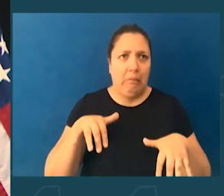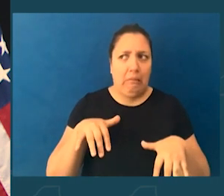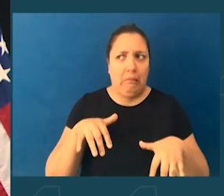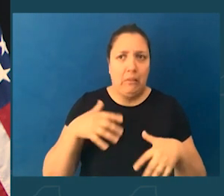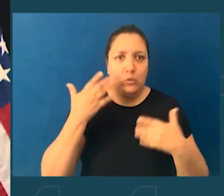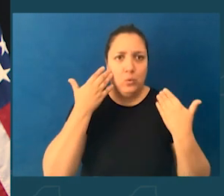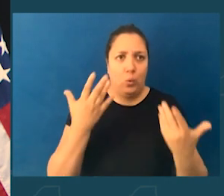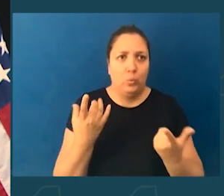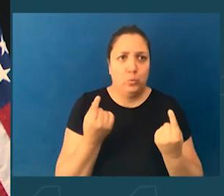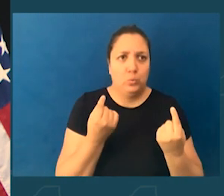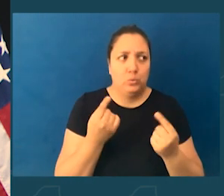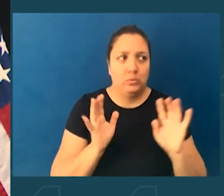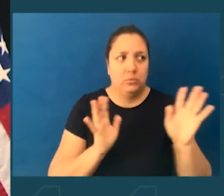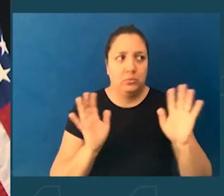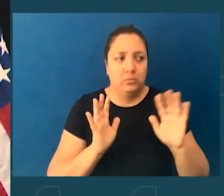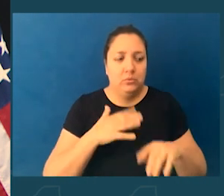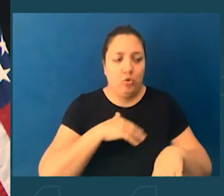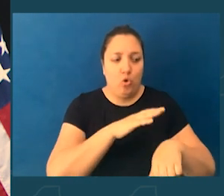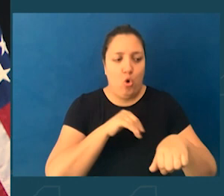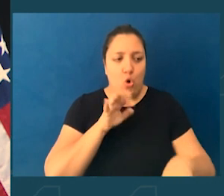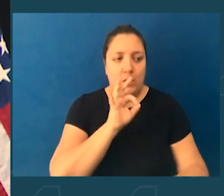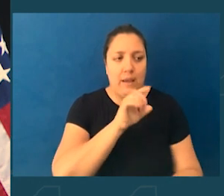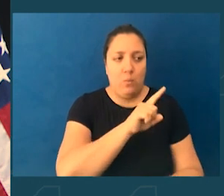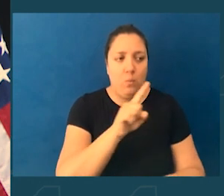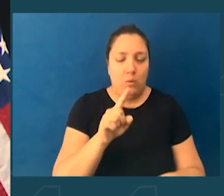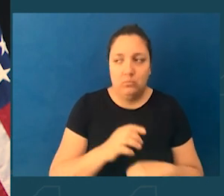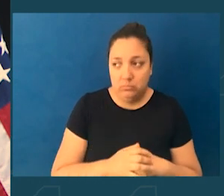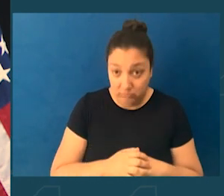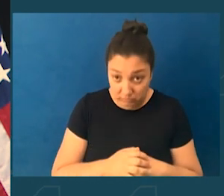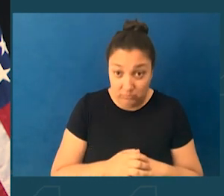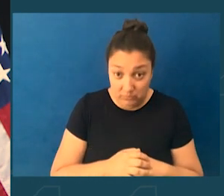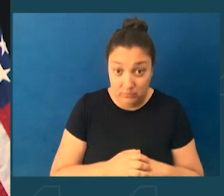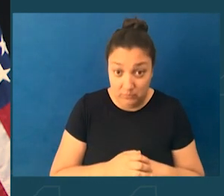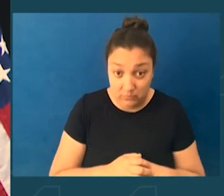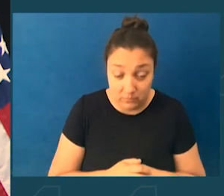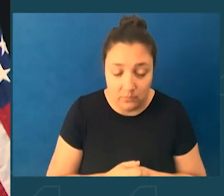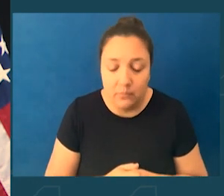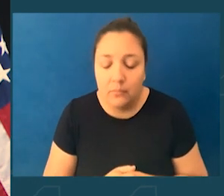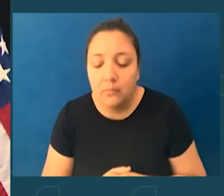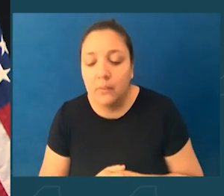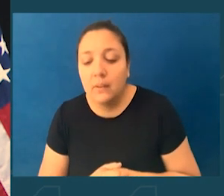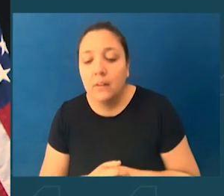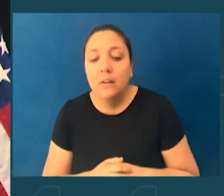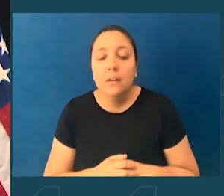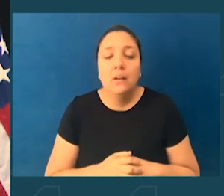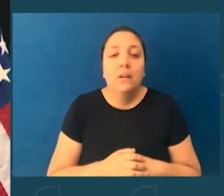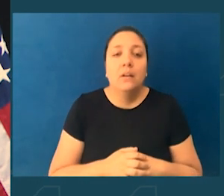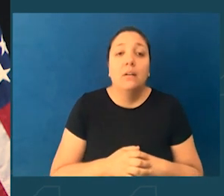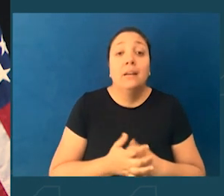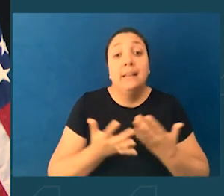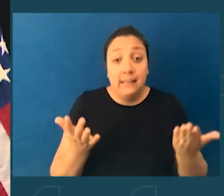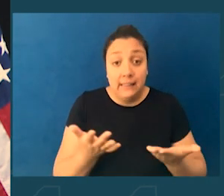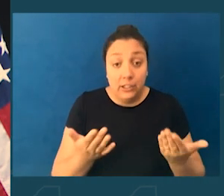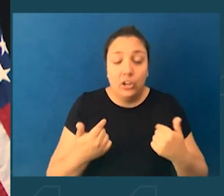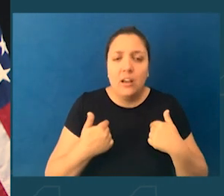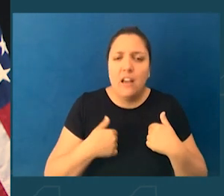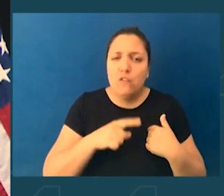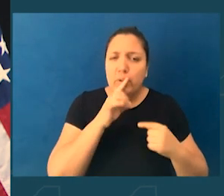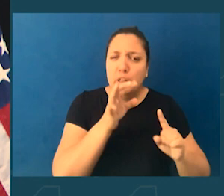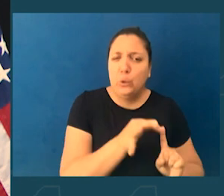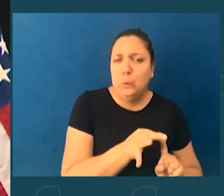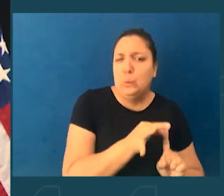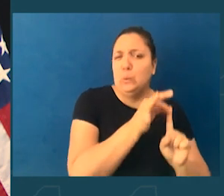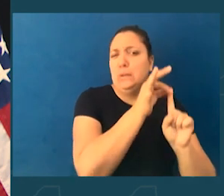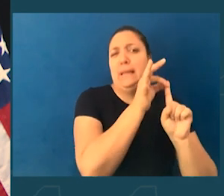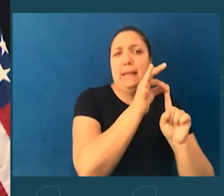created a unique co-responder model where police officers